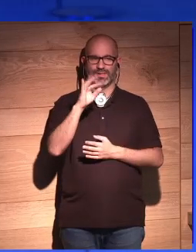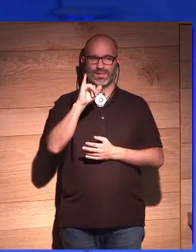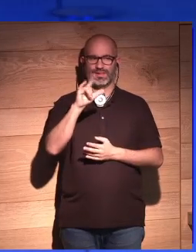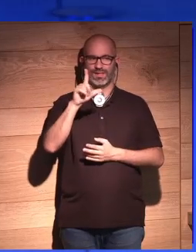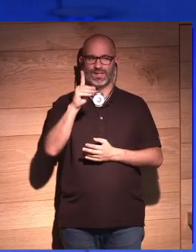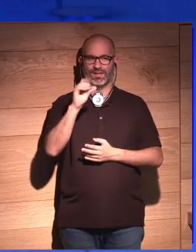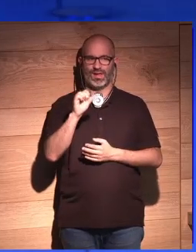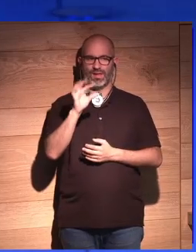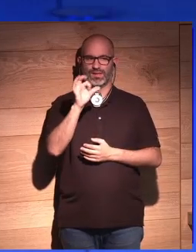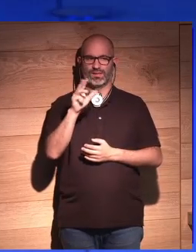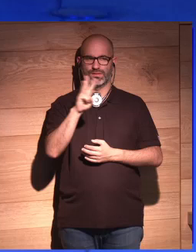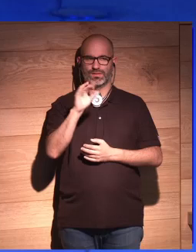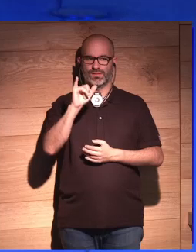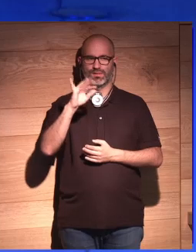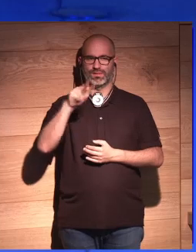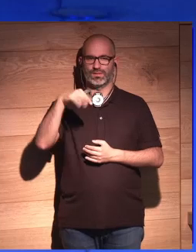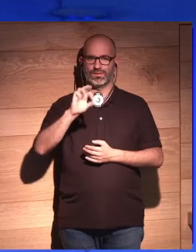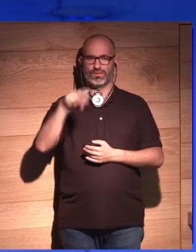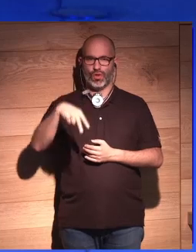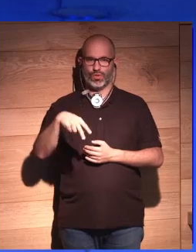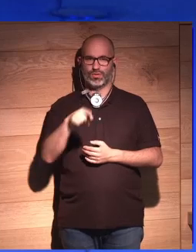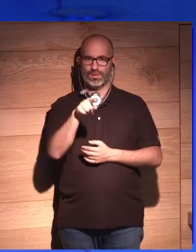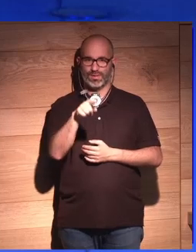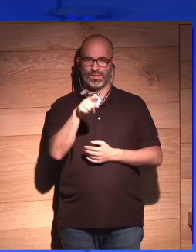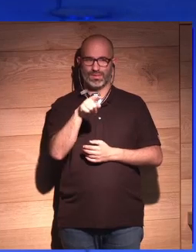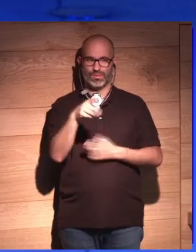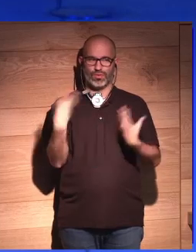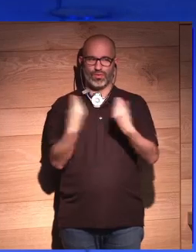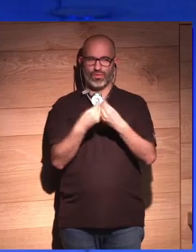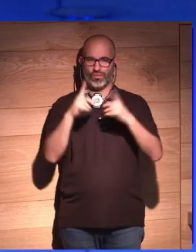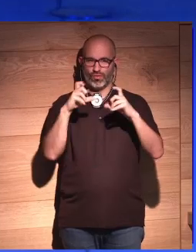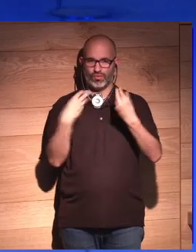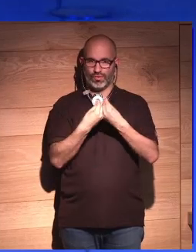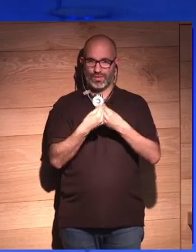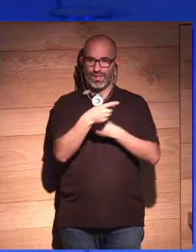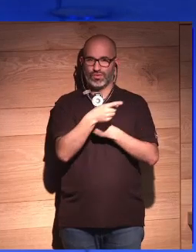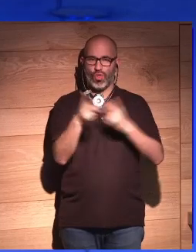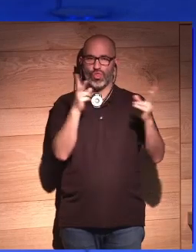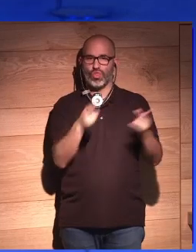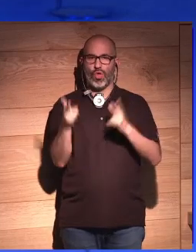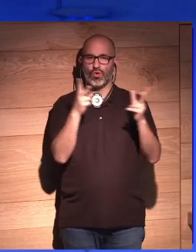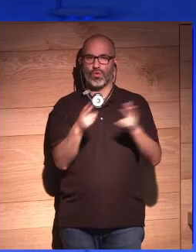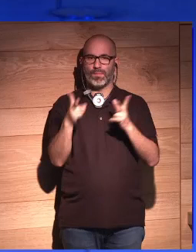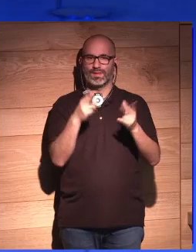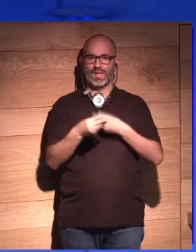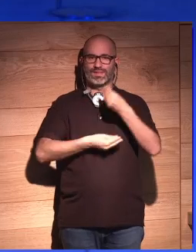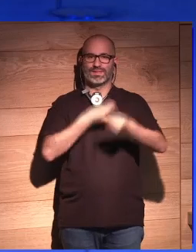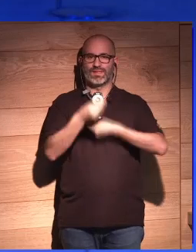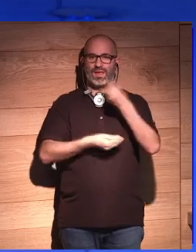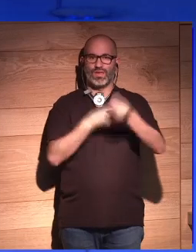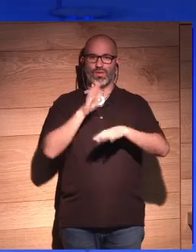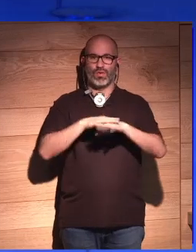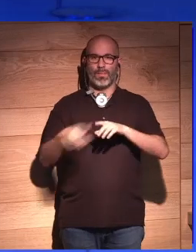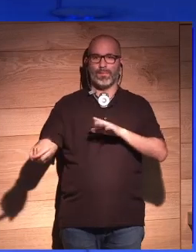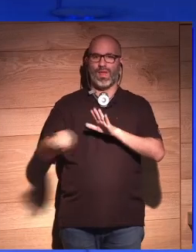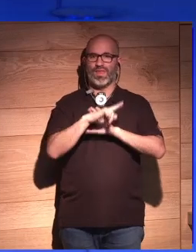this was a documentary that was about a bioscientist going to jail for ordering biocultures online. So